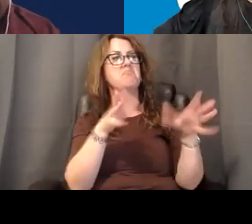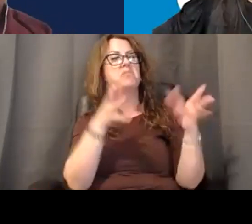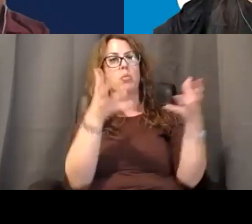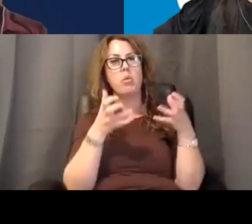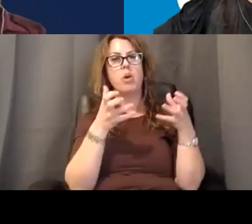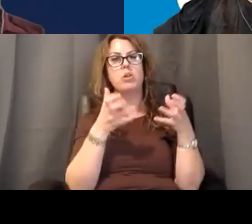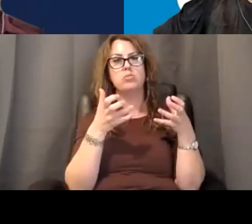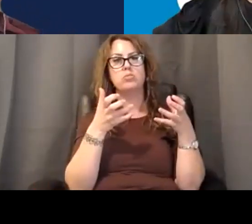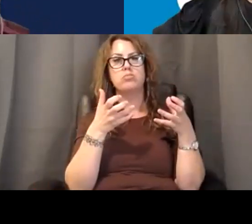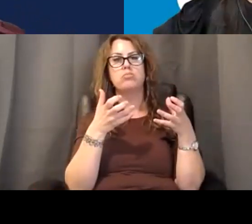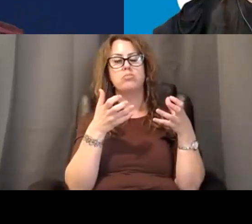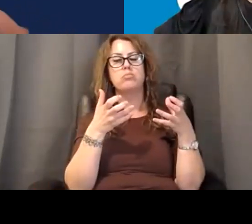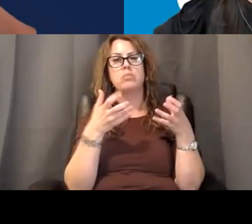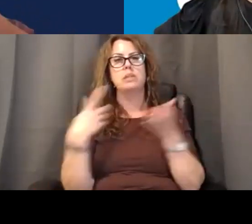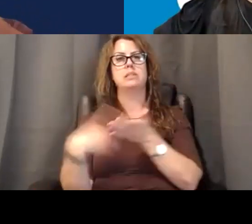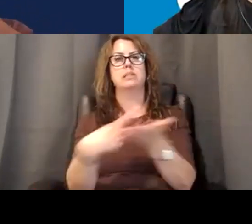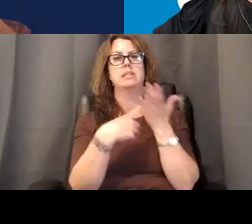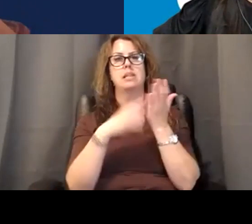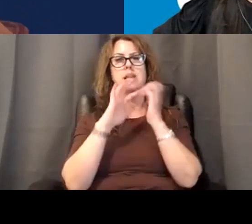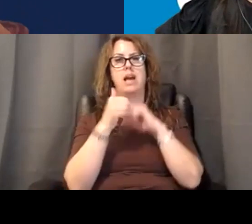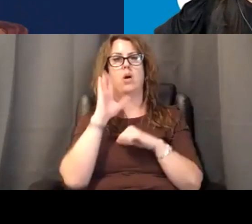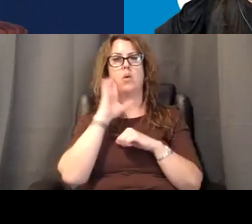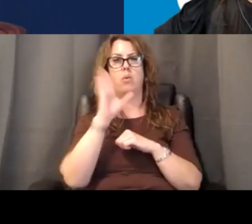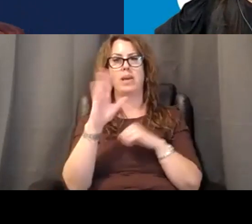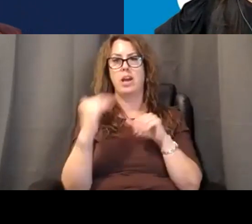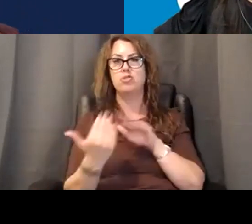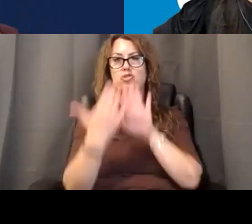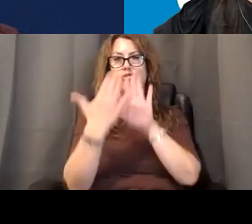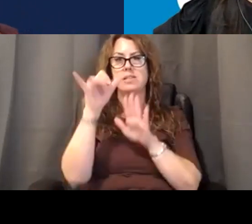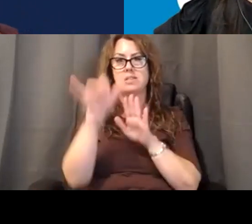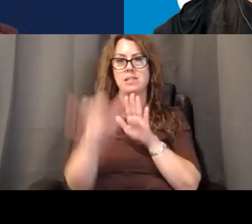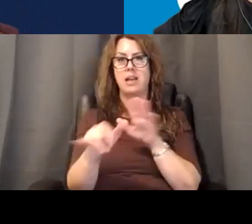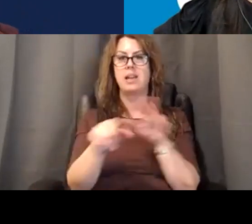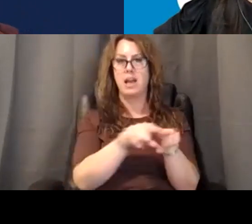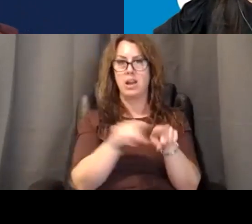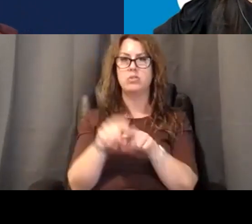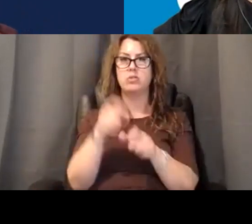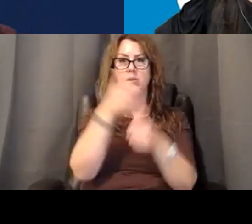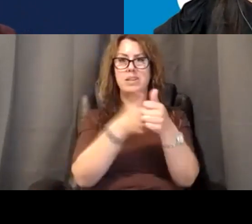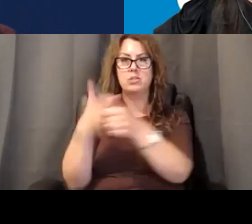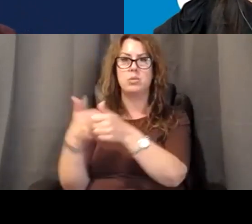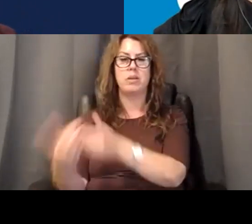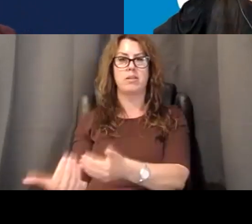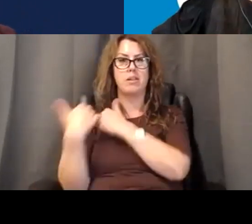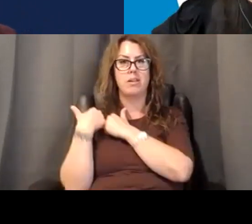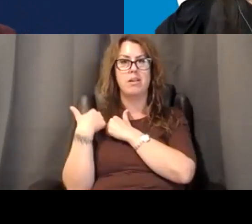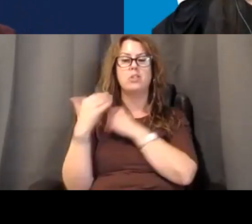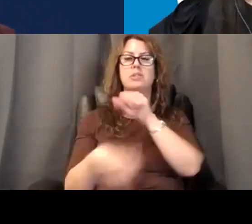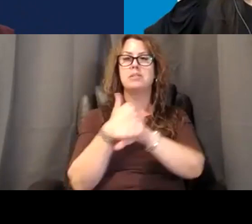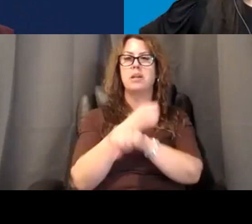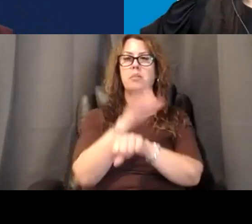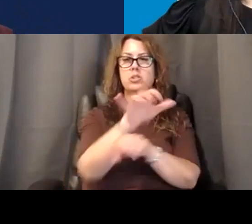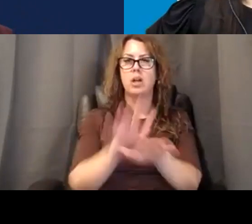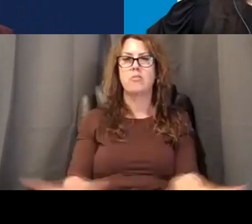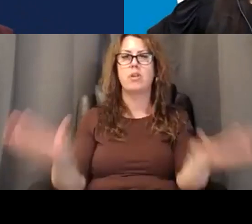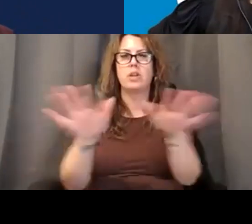collective learning. Let's say how we're going to address this. And then let's hold each other accountable to do that, right? To create the space to do that, to grow